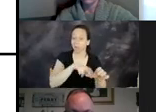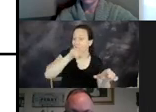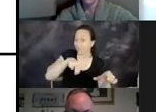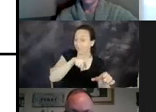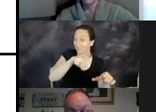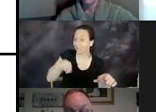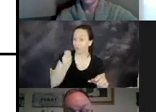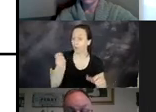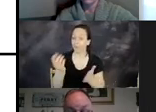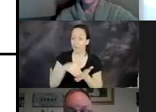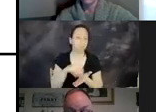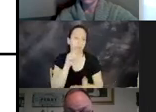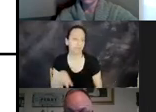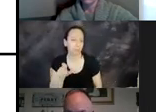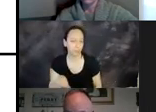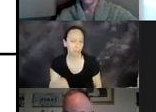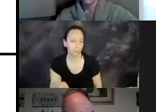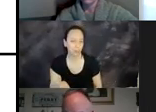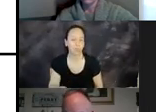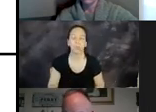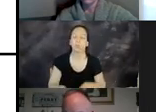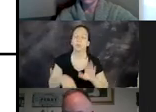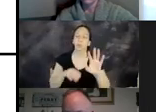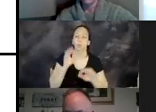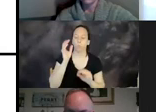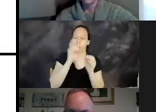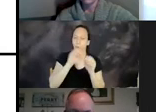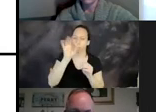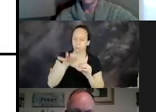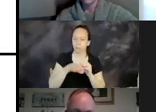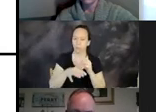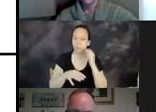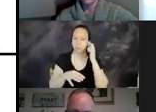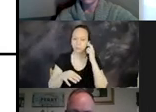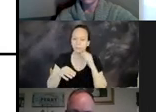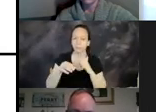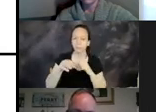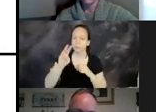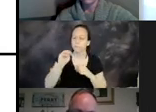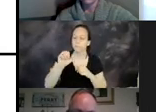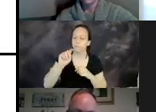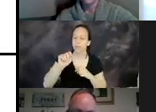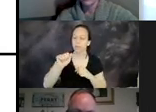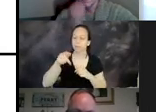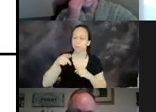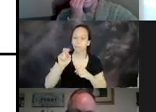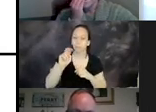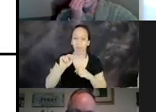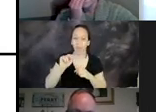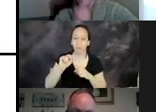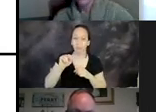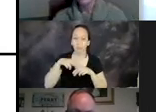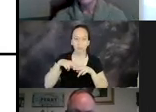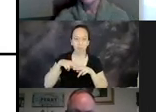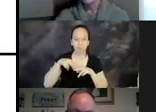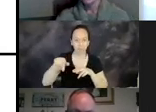line trolley. Oh, and then the other thing I'll mention is the Mattapan line. The Mattapan line